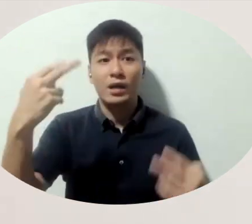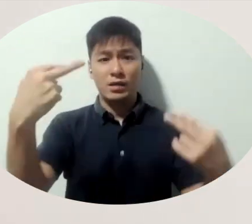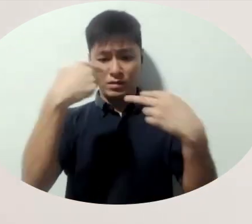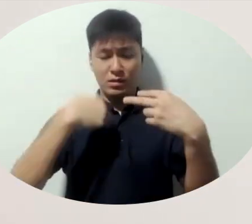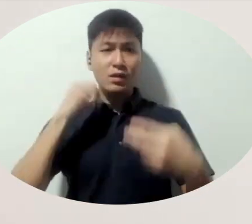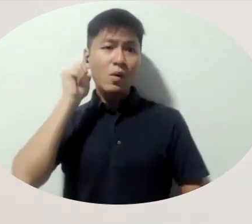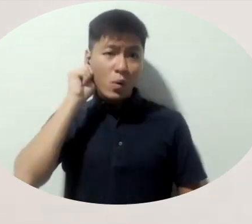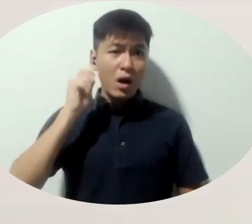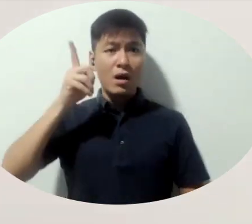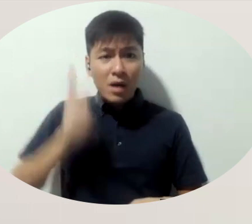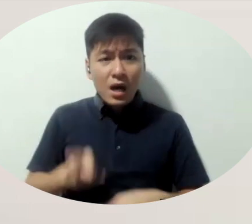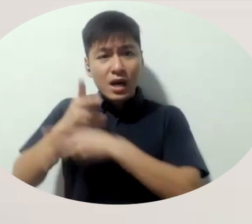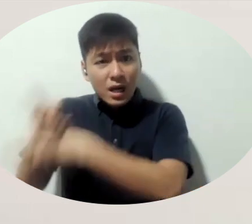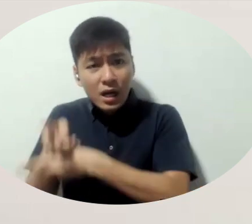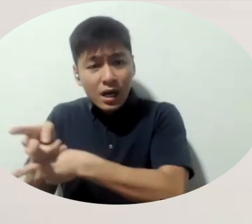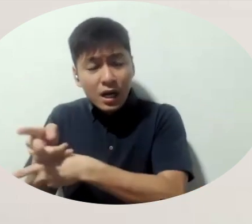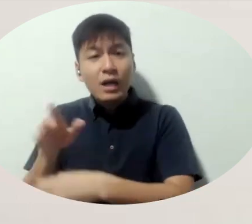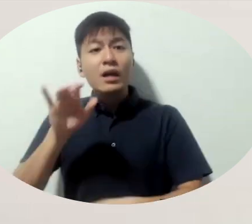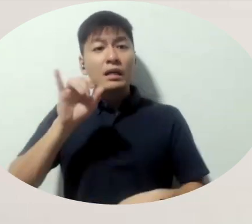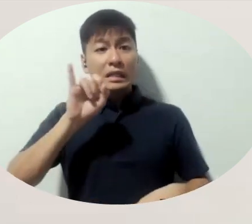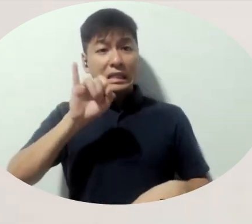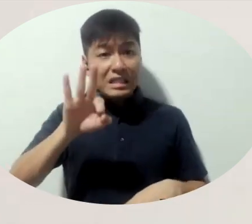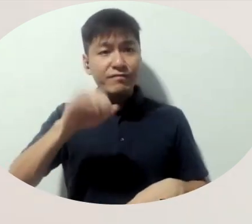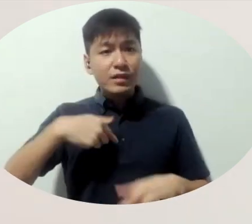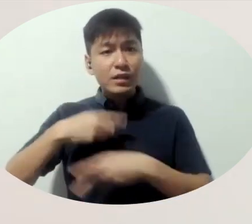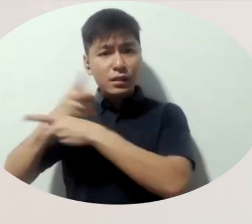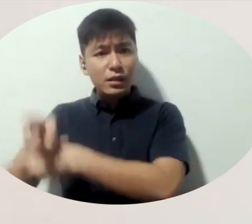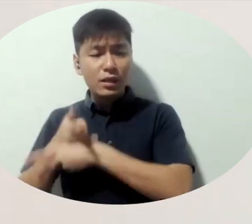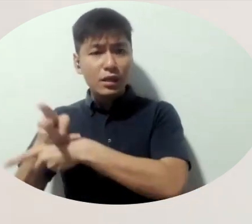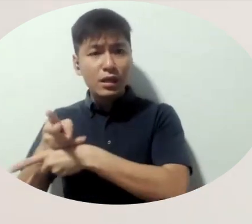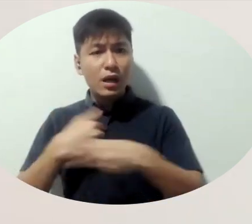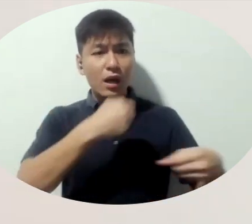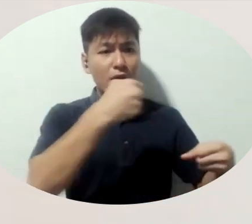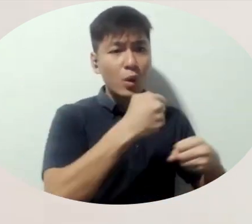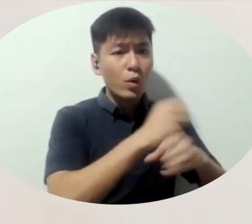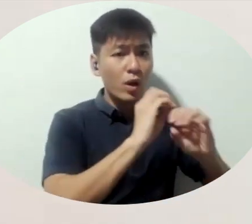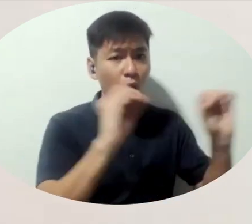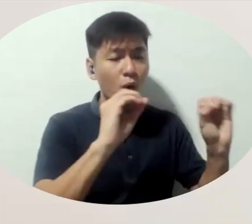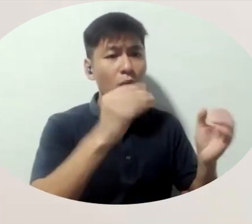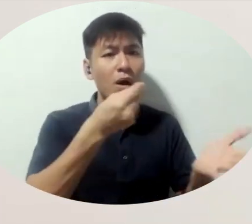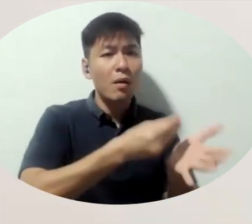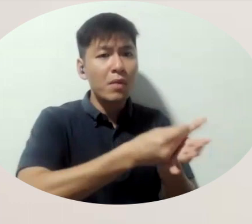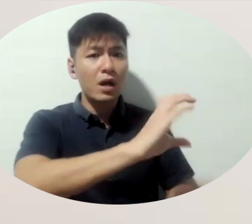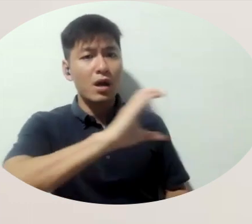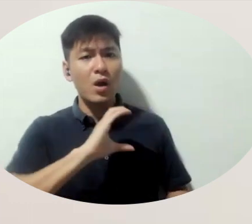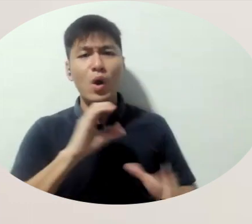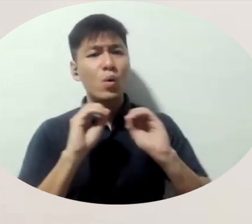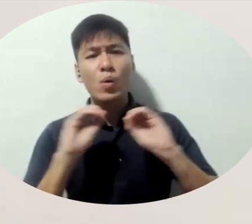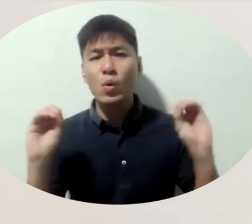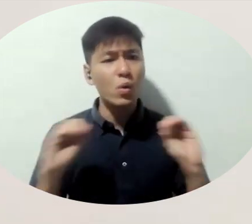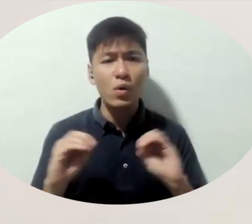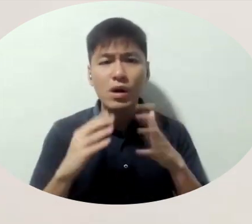not having an income and care partnering, and take a personal experience for